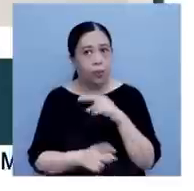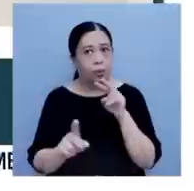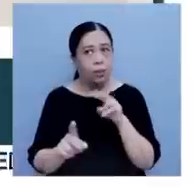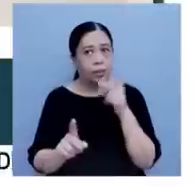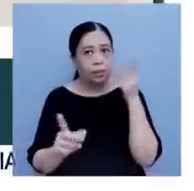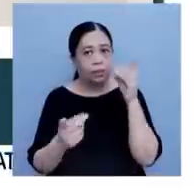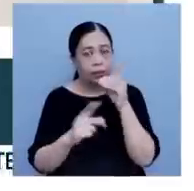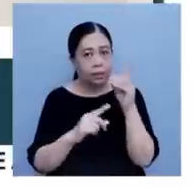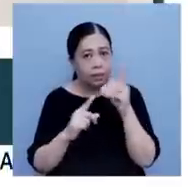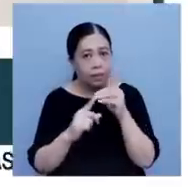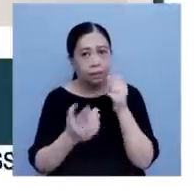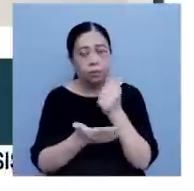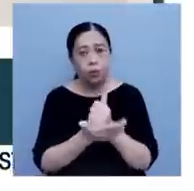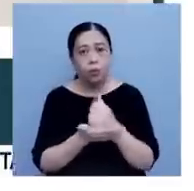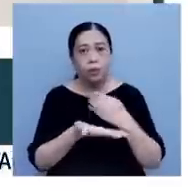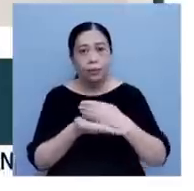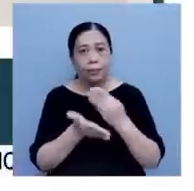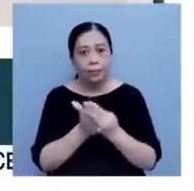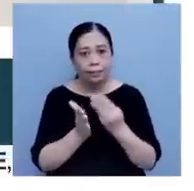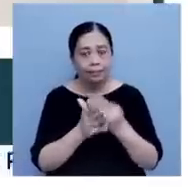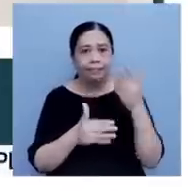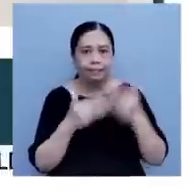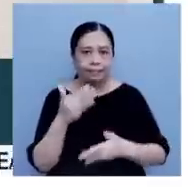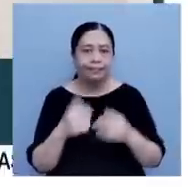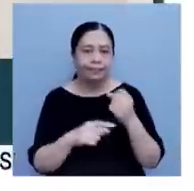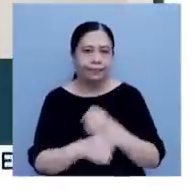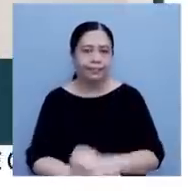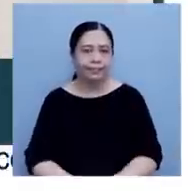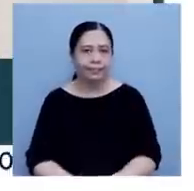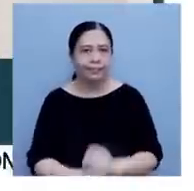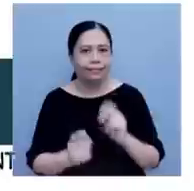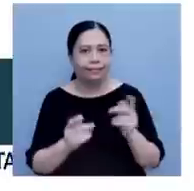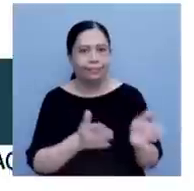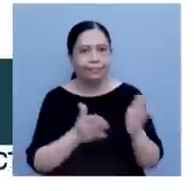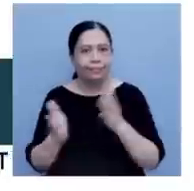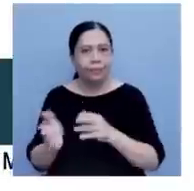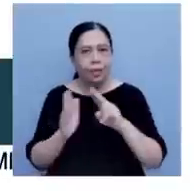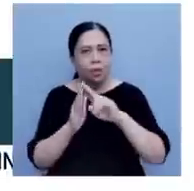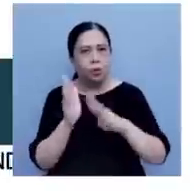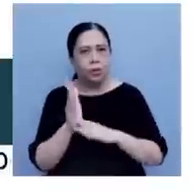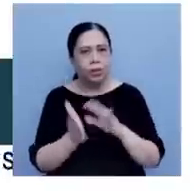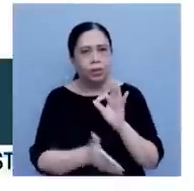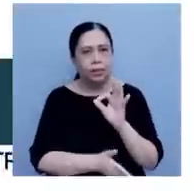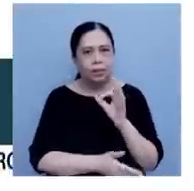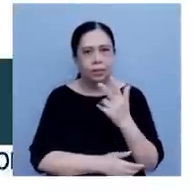to approve the budget is end September. All right, let's go to House Bill 9030.